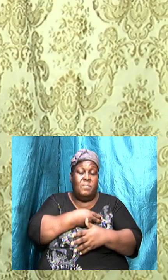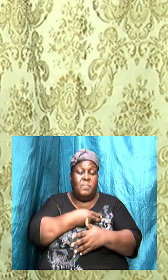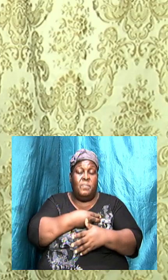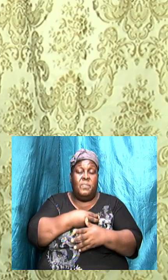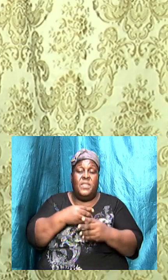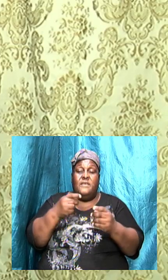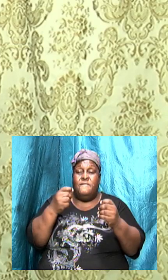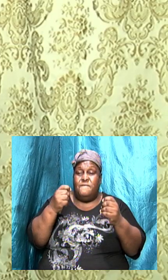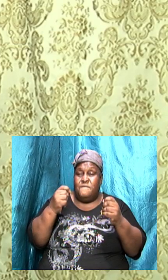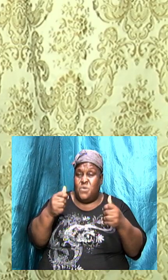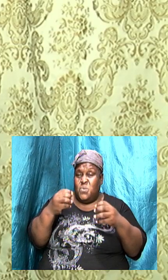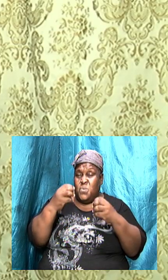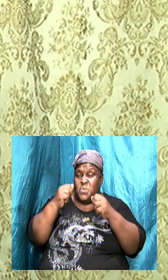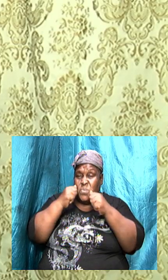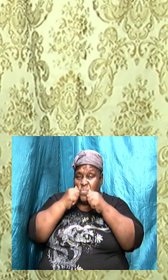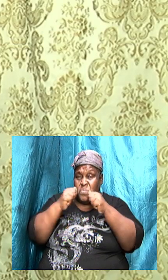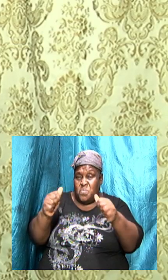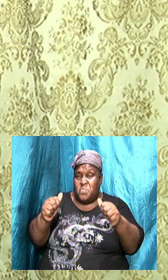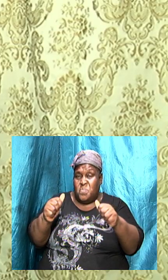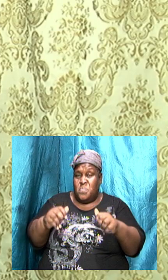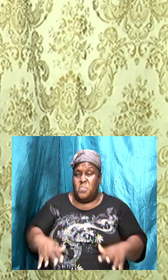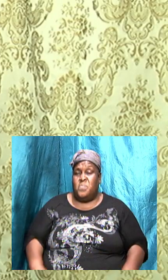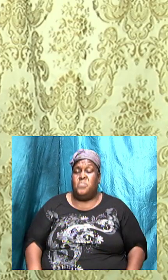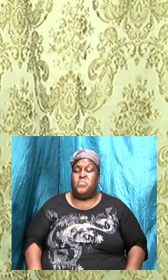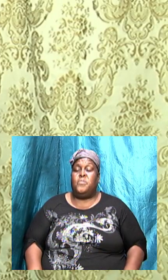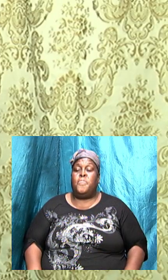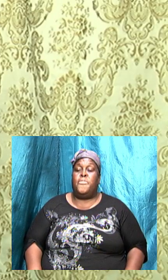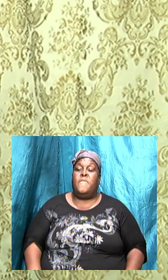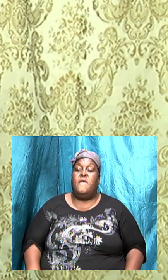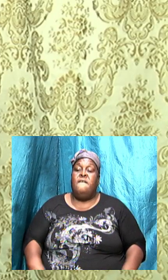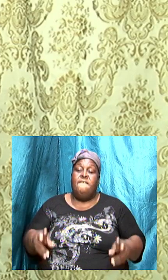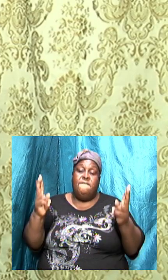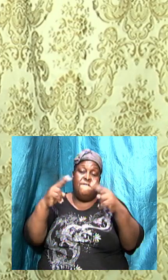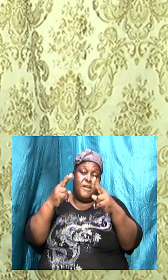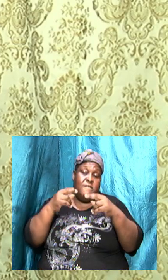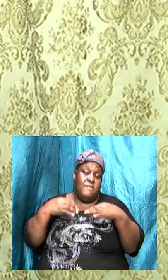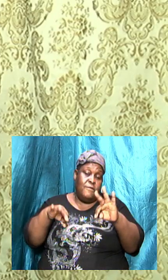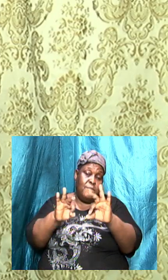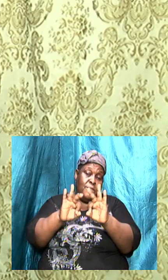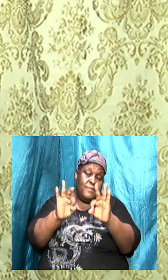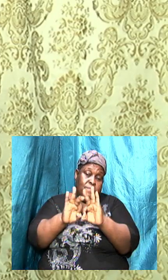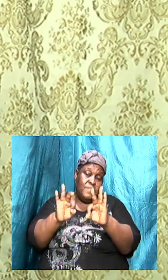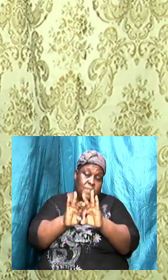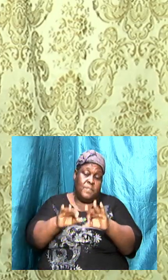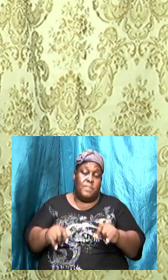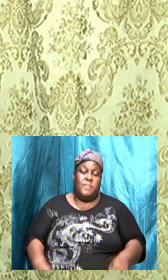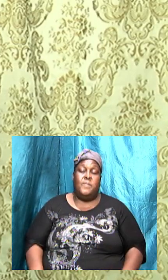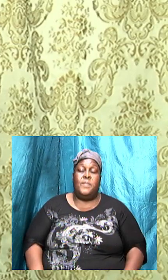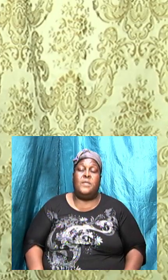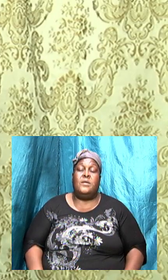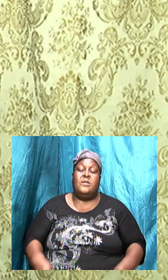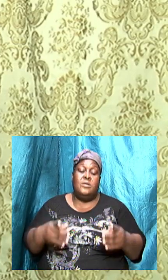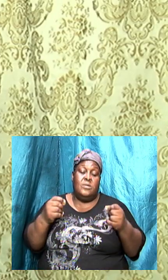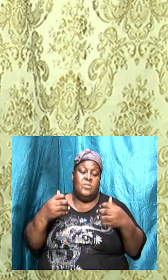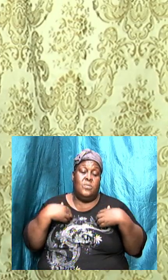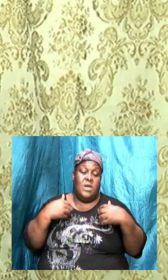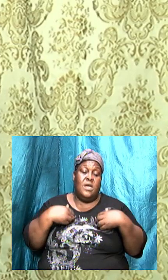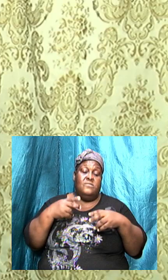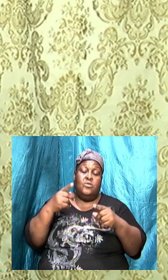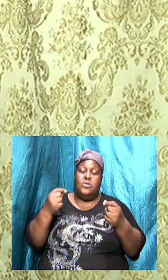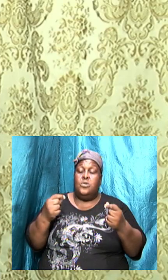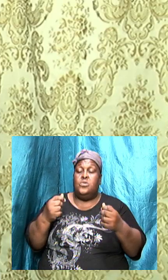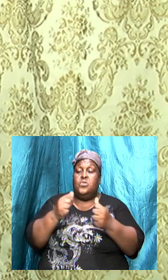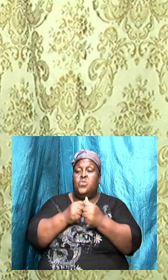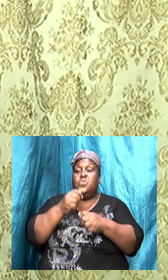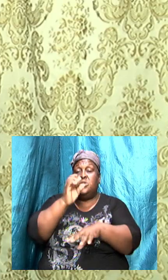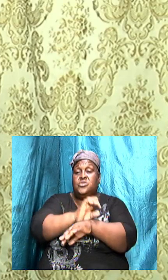few, or I will pray and then give some announcements. Very important that we catch these announcements. It has to do with church on Sunday.